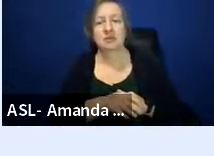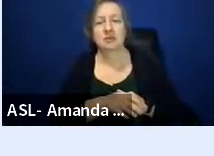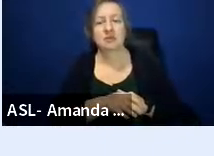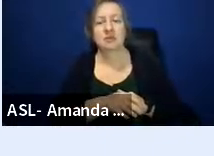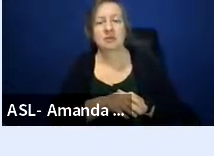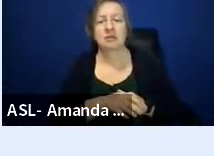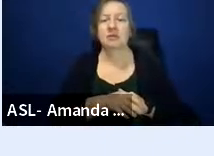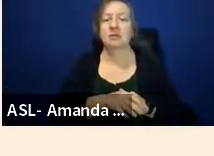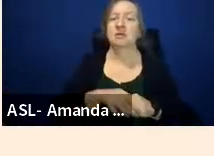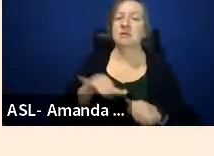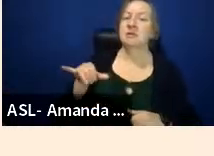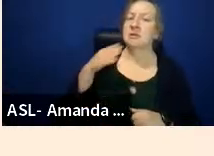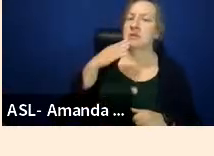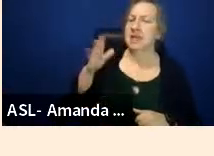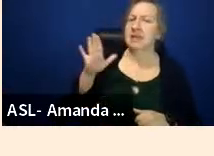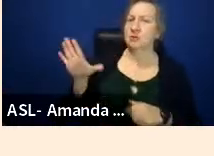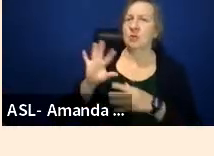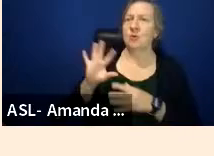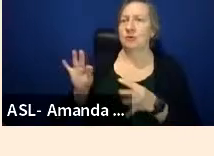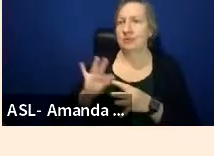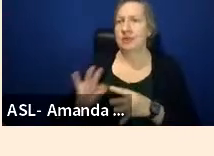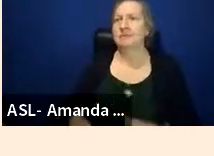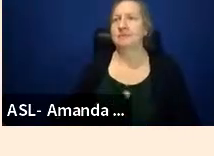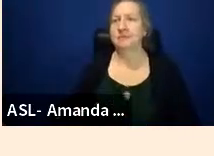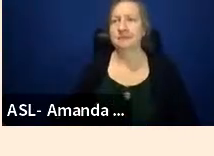Okay, well, thank you for your comment.